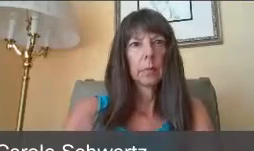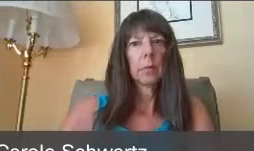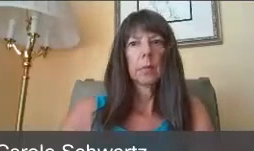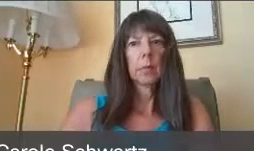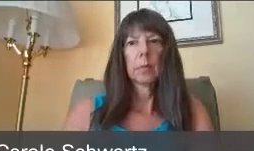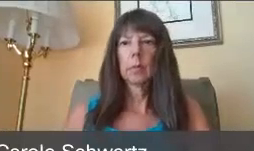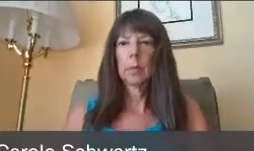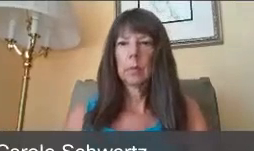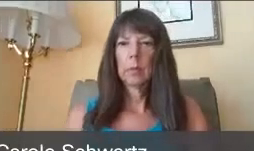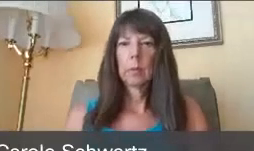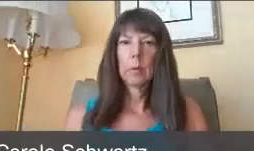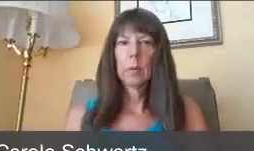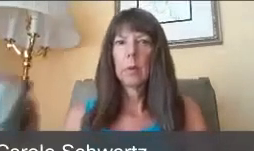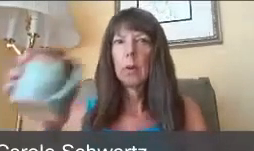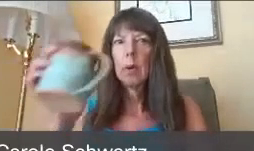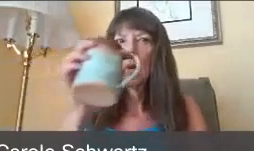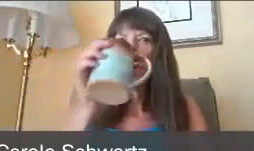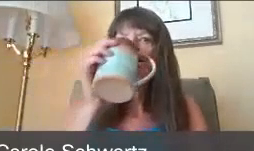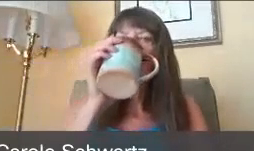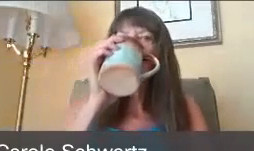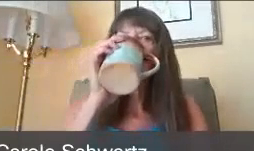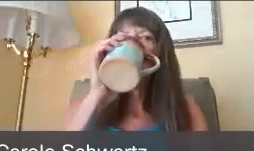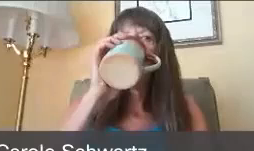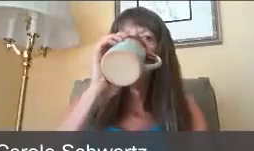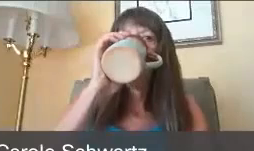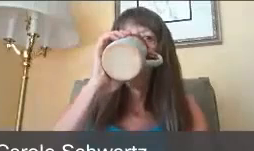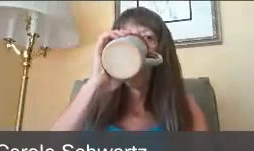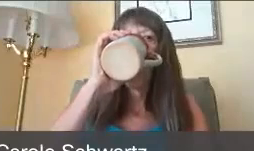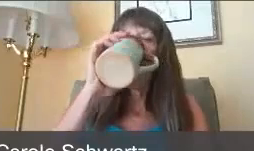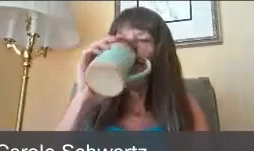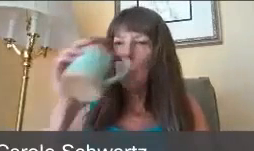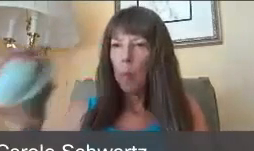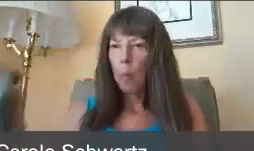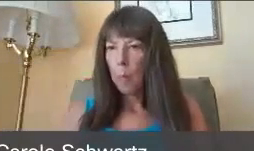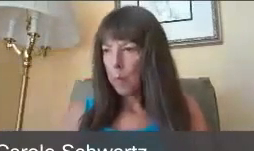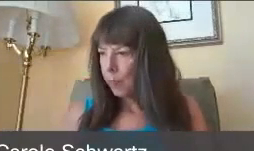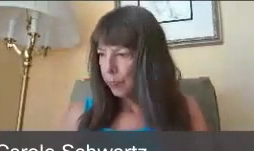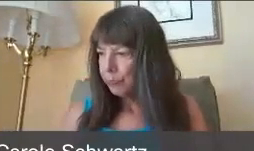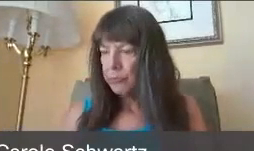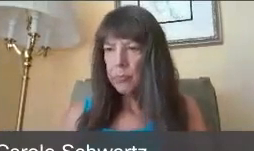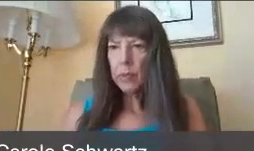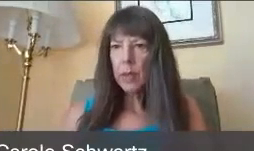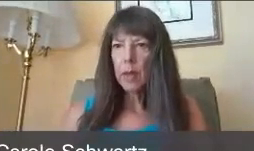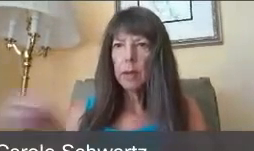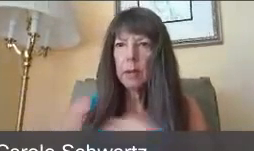Detroit Riverfront, we normally have every Tuesday and Thursday about